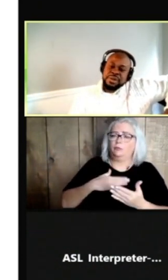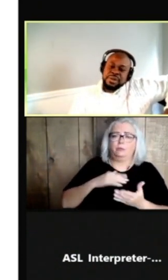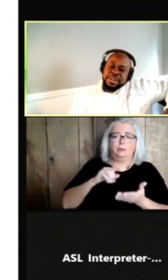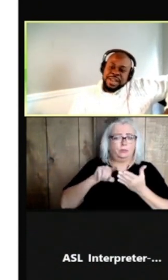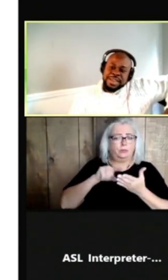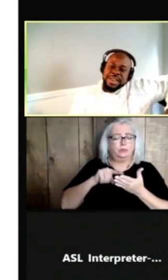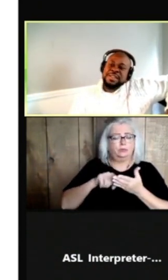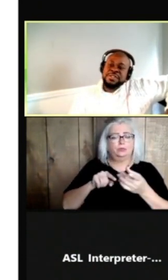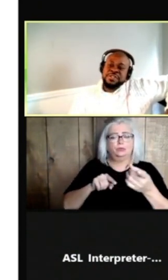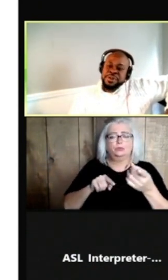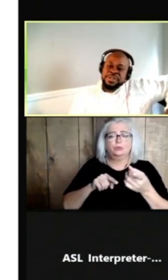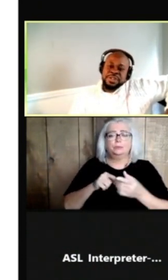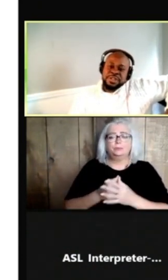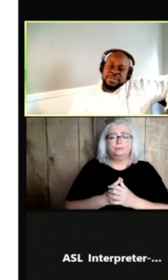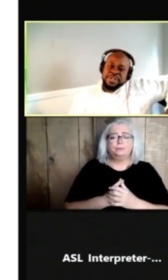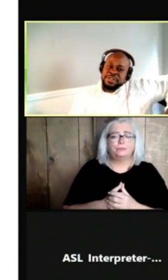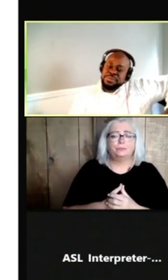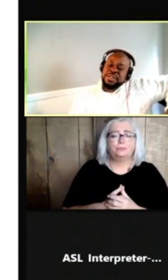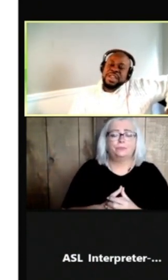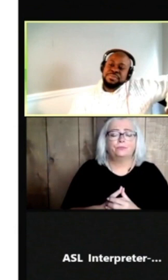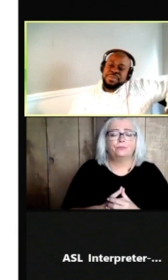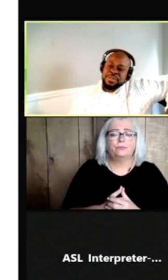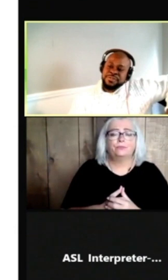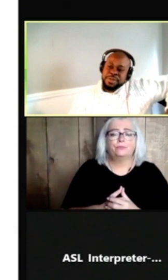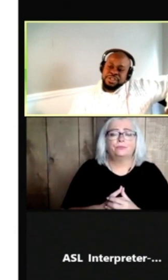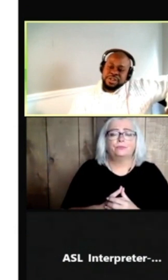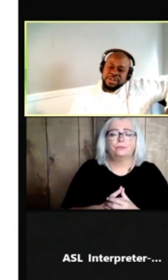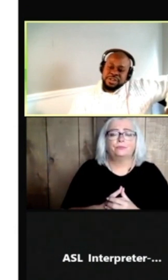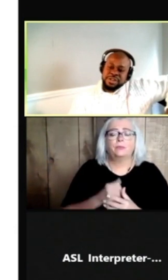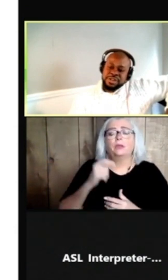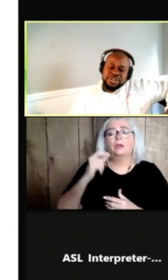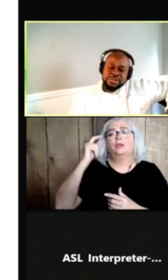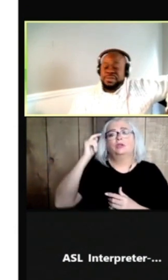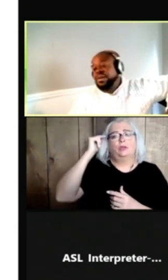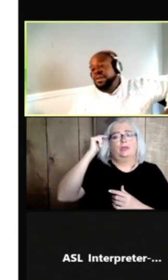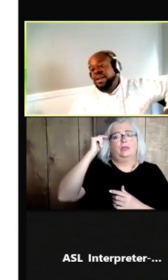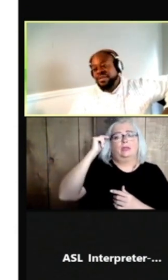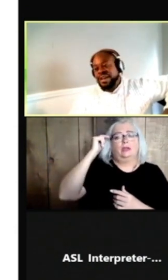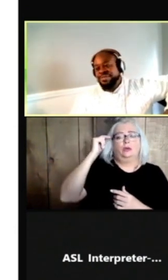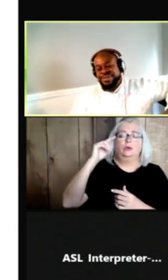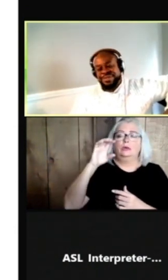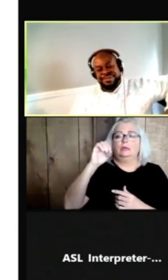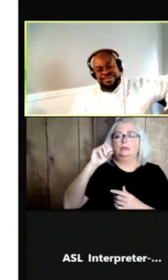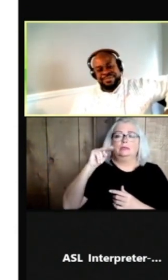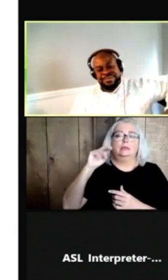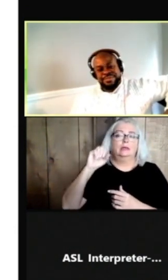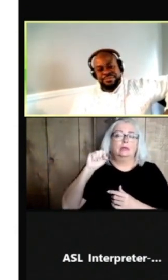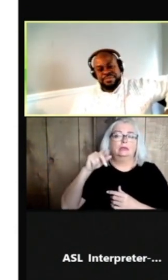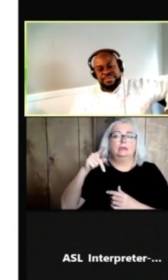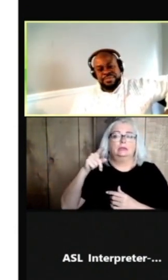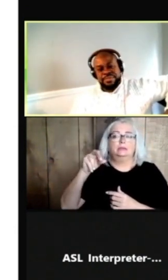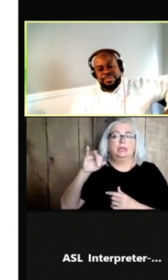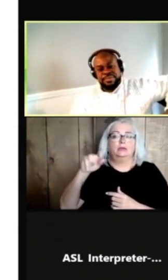poll that get at these conspiracy theories that to me look at misinformation and disinformation. Next slide, please.